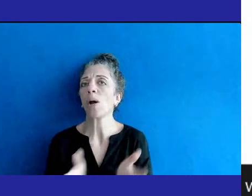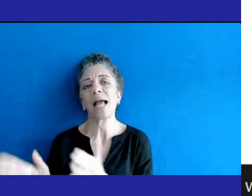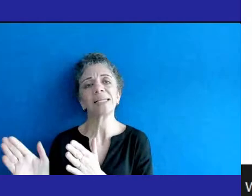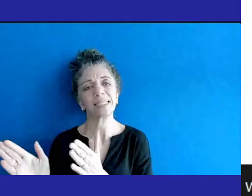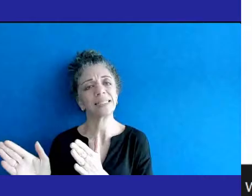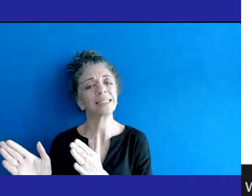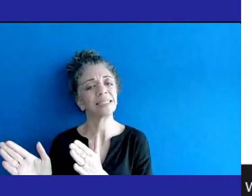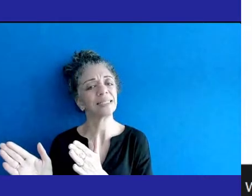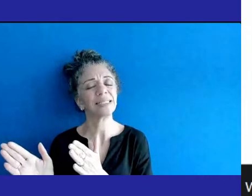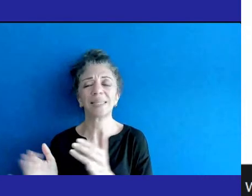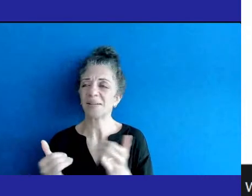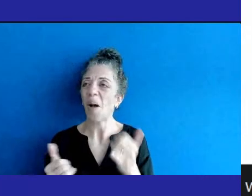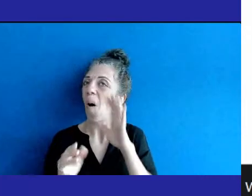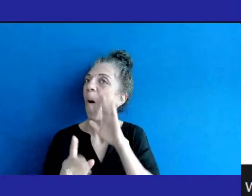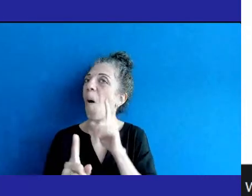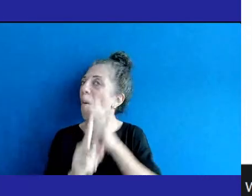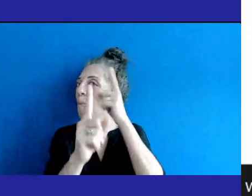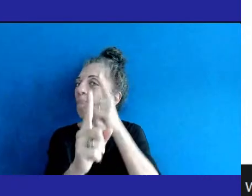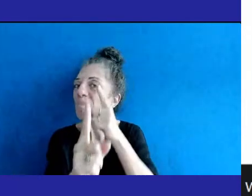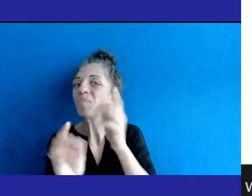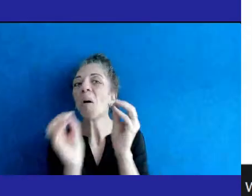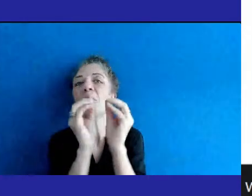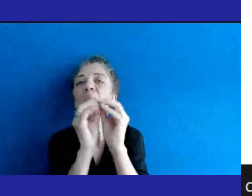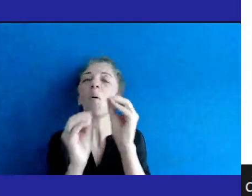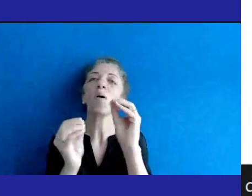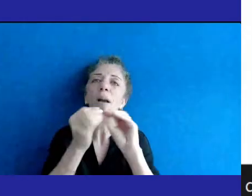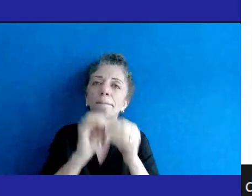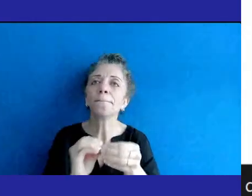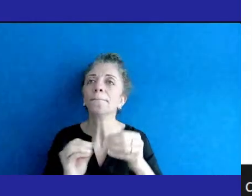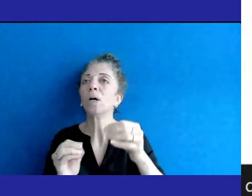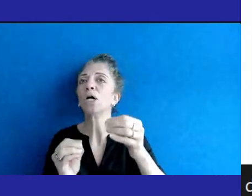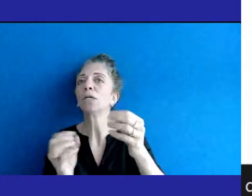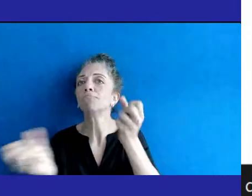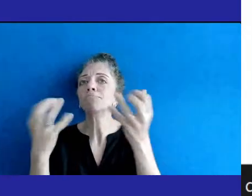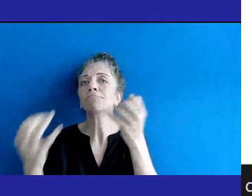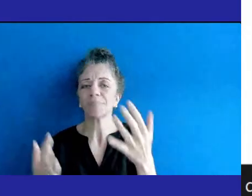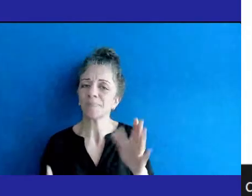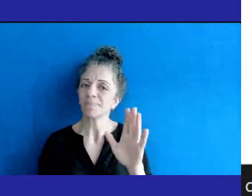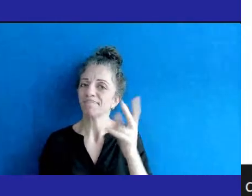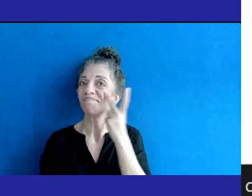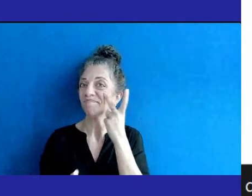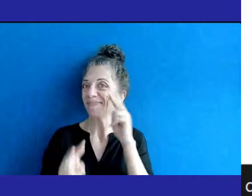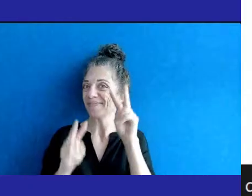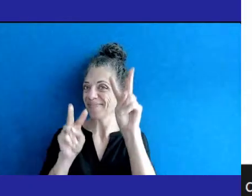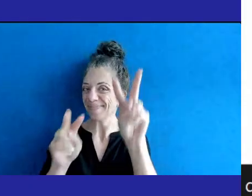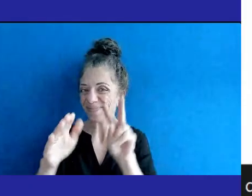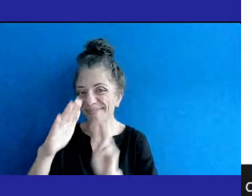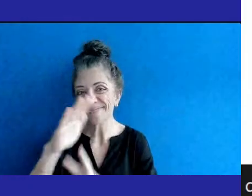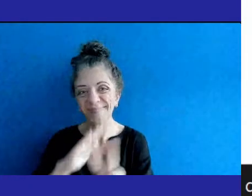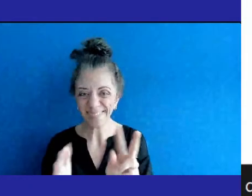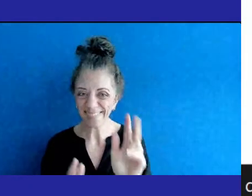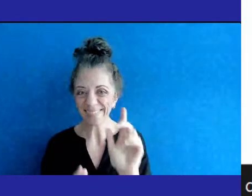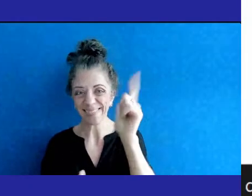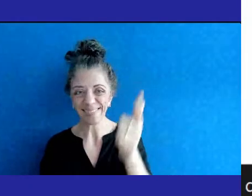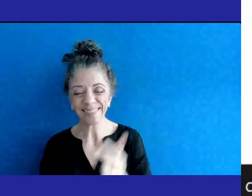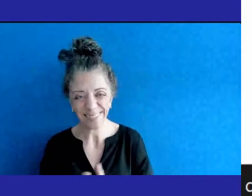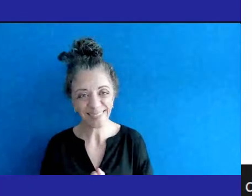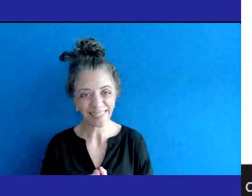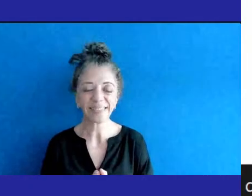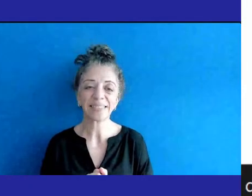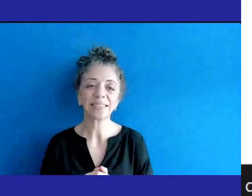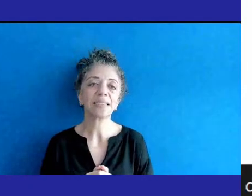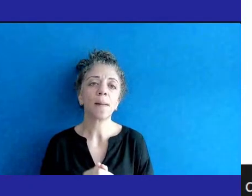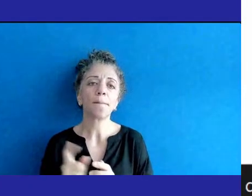right. capture a lot more data and, more importantly, again, be able to sort out the financial pieces to it too. Dr. Pagan,